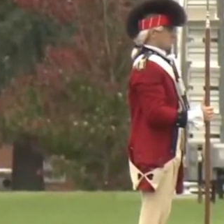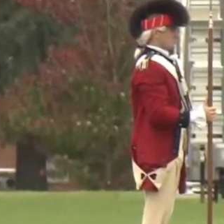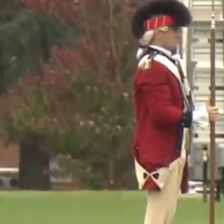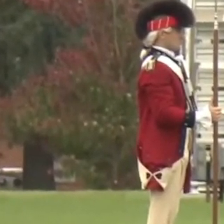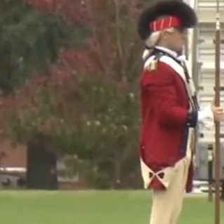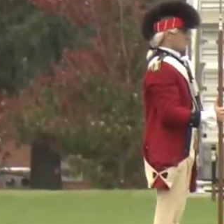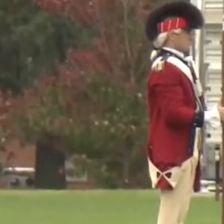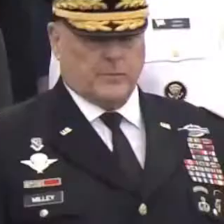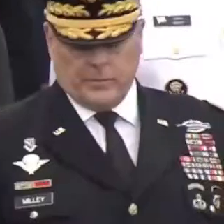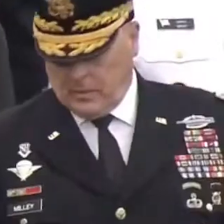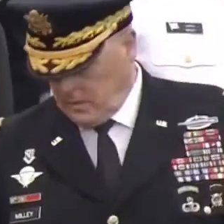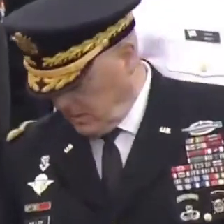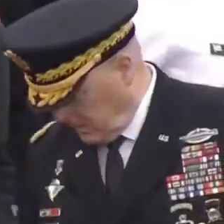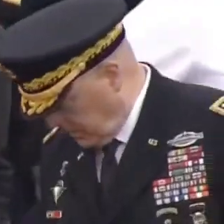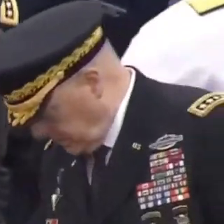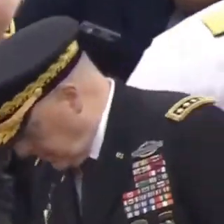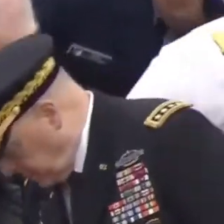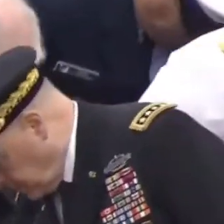Please be seated.